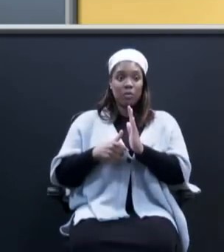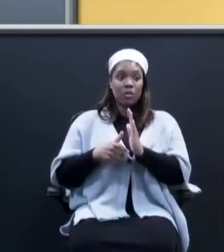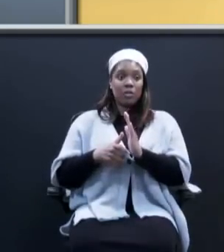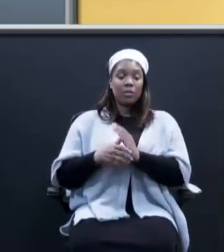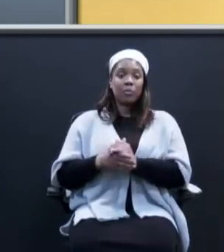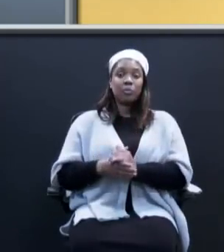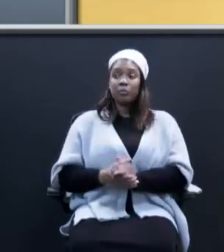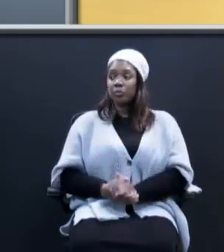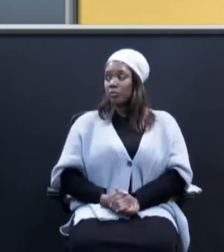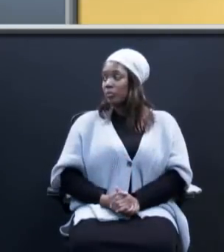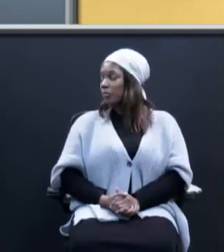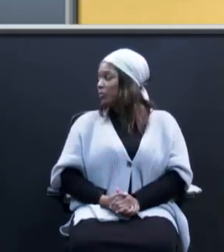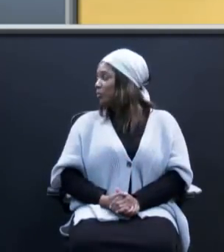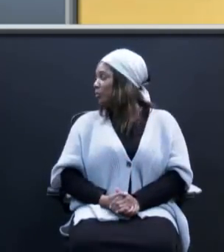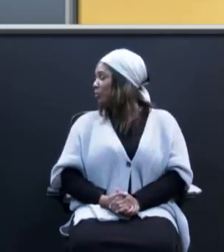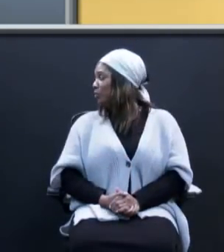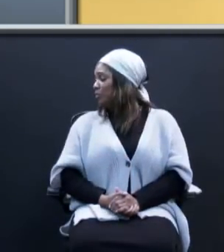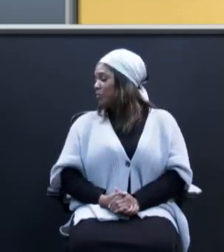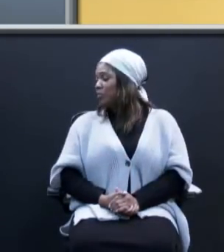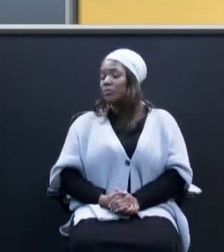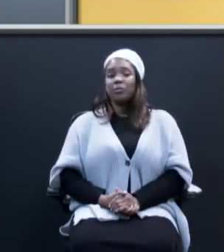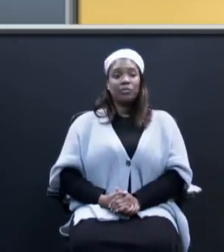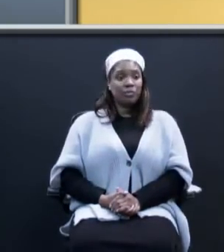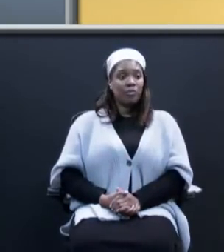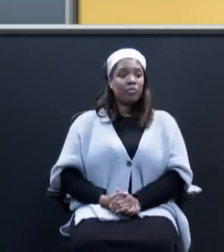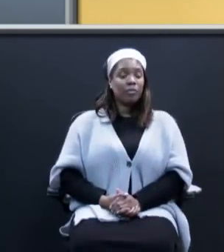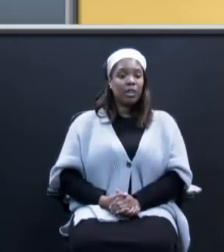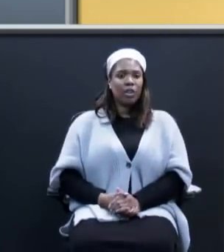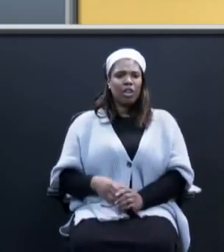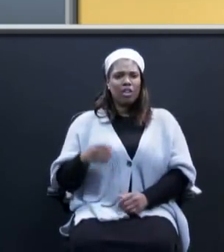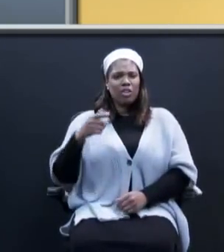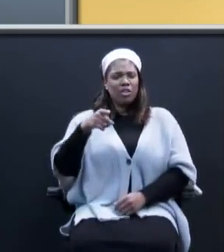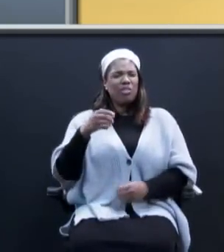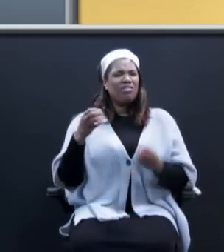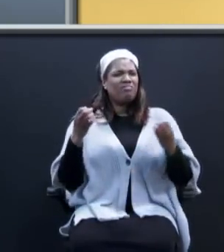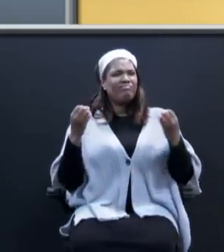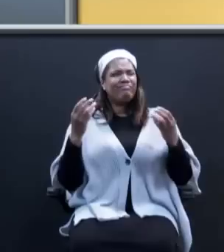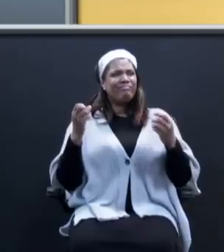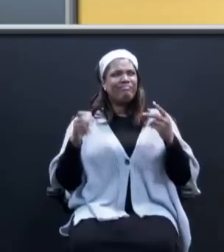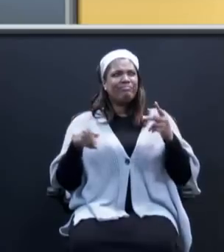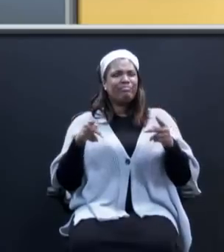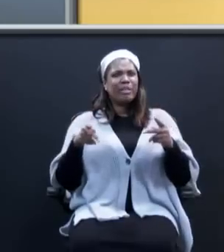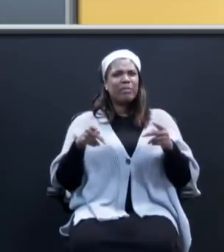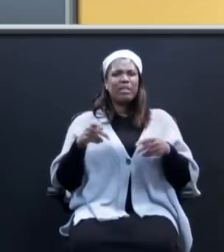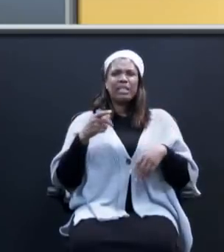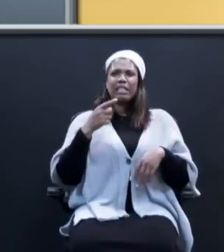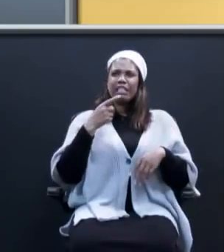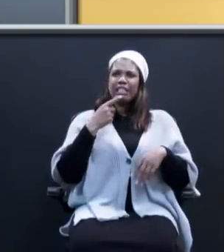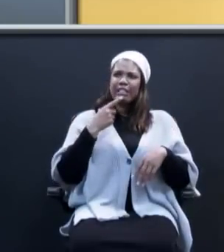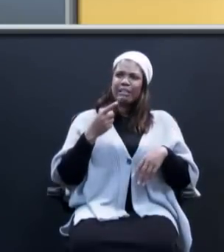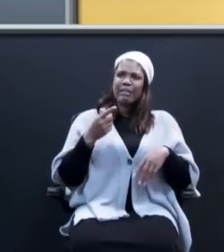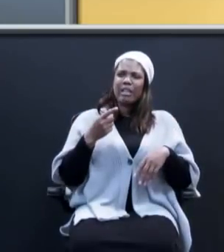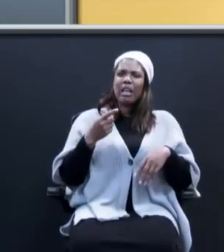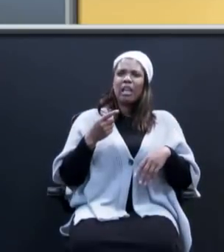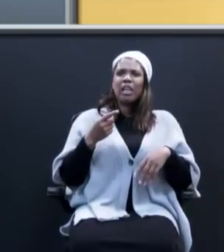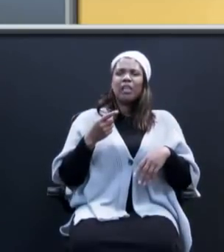You got an organization out here running themselves, call themselves a bunch of Hebrews.